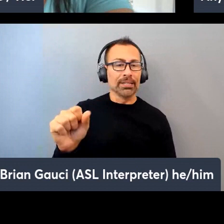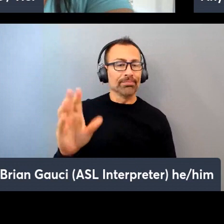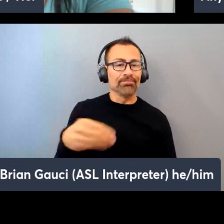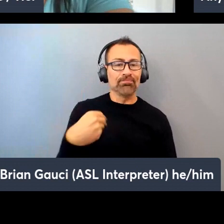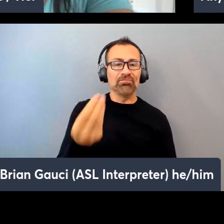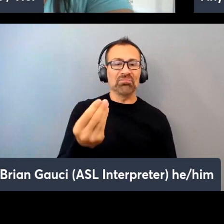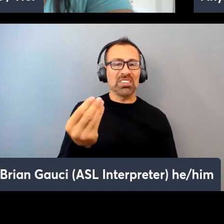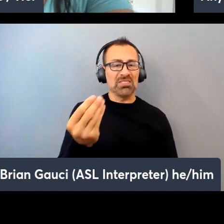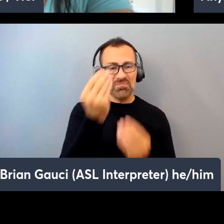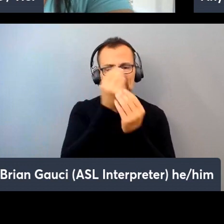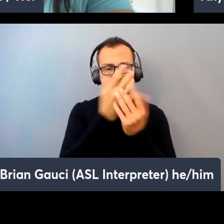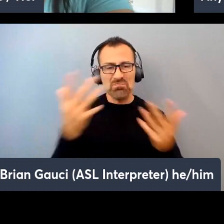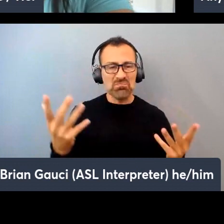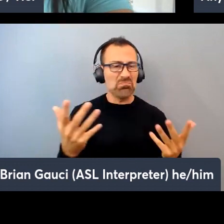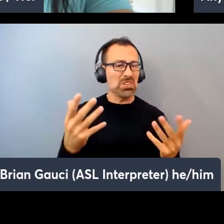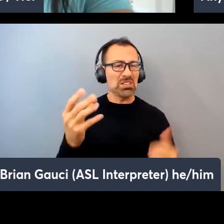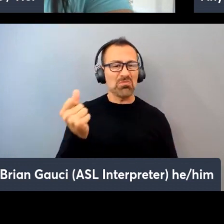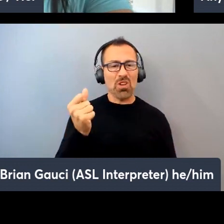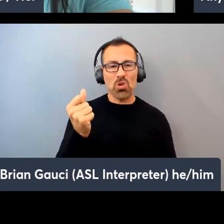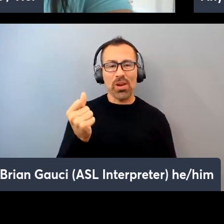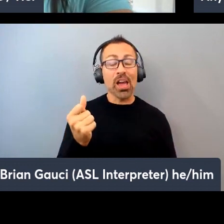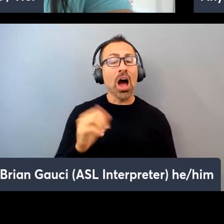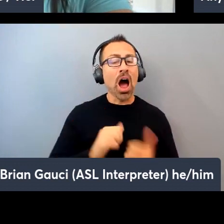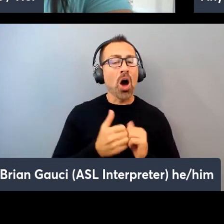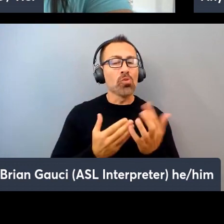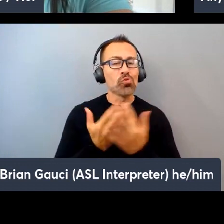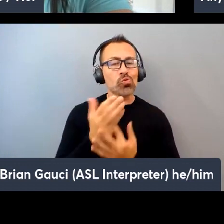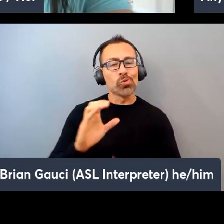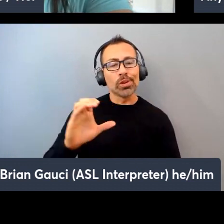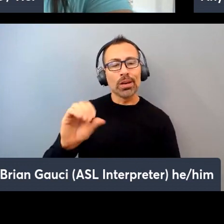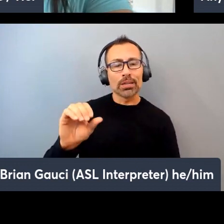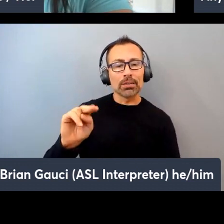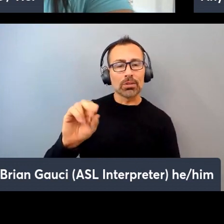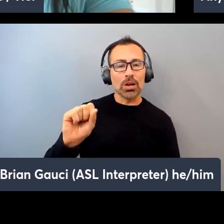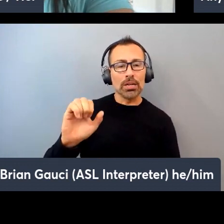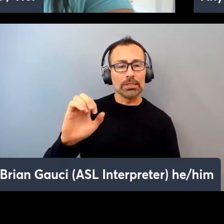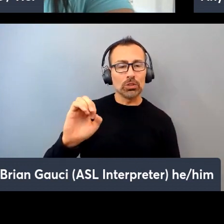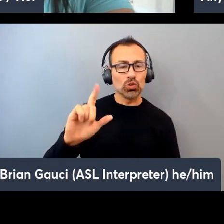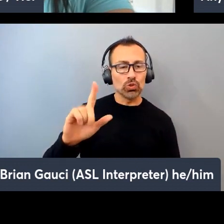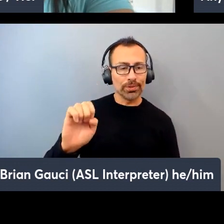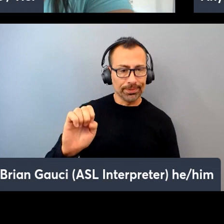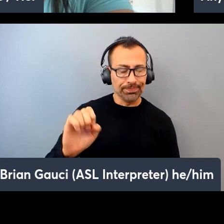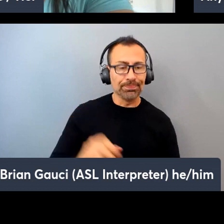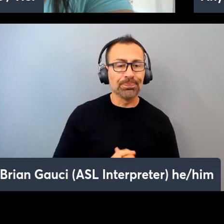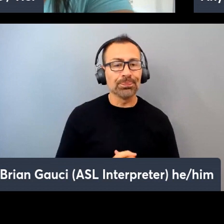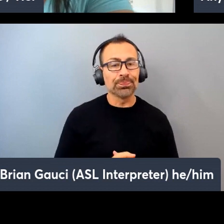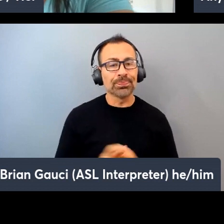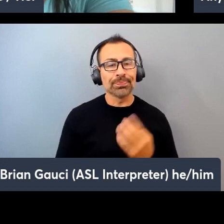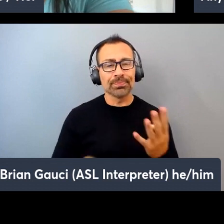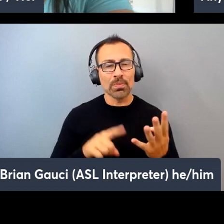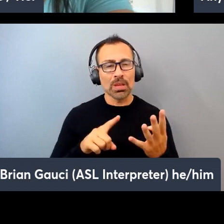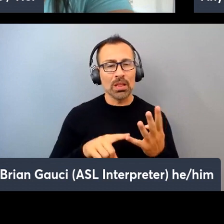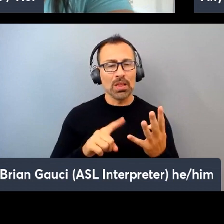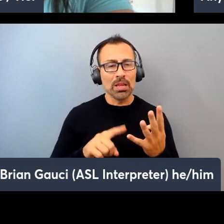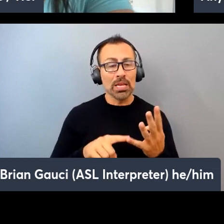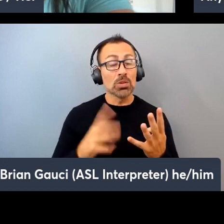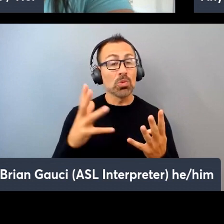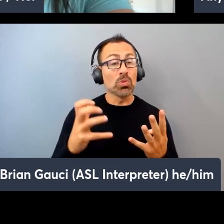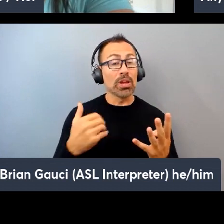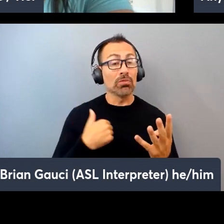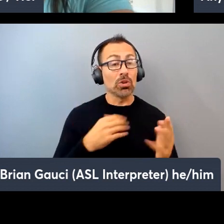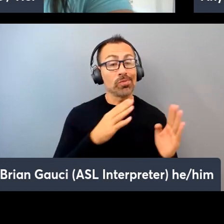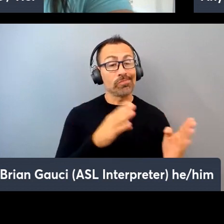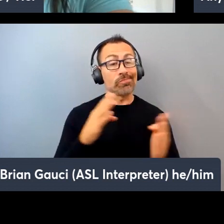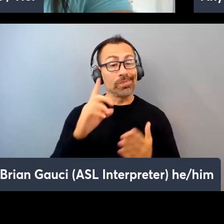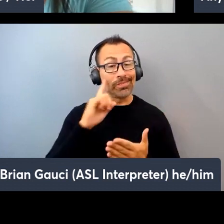of that information from the console. And lastly, was for us to be able to have a way to check whether